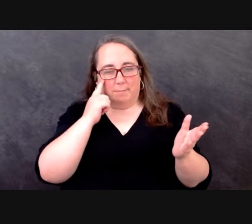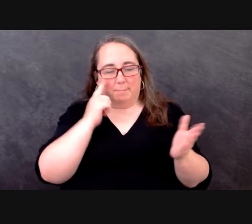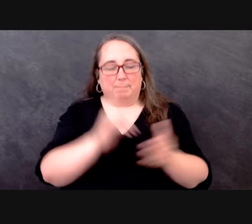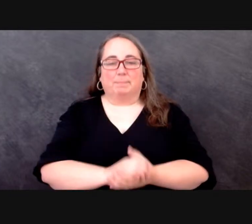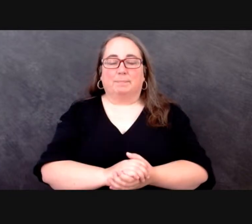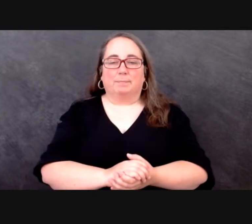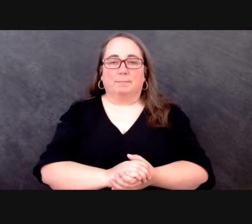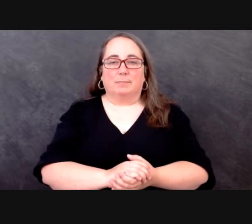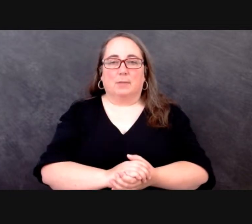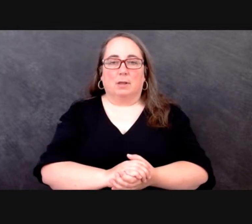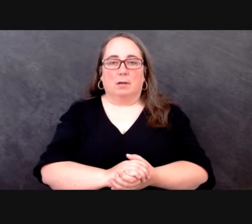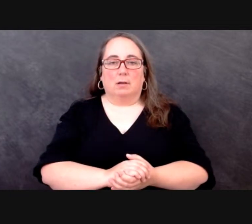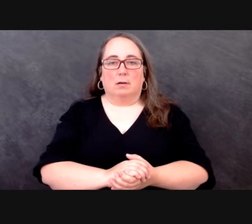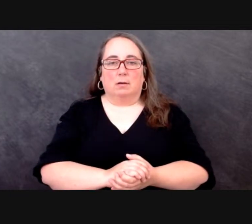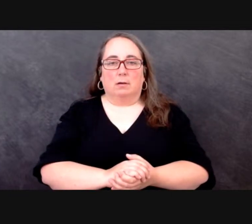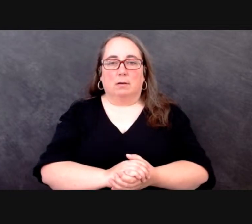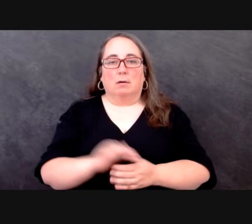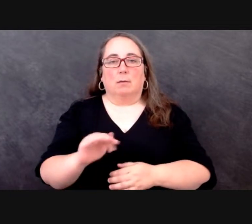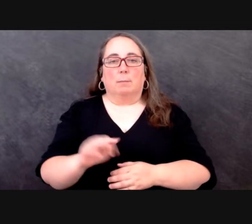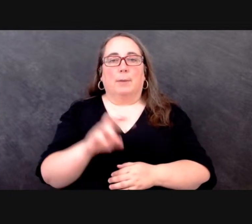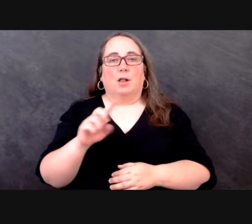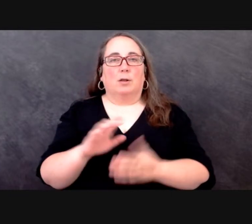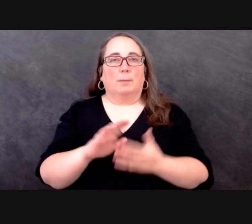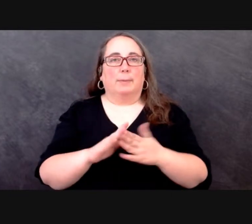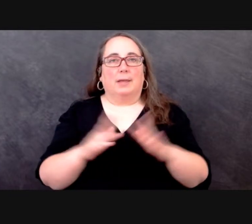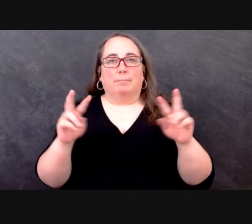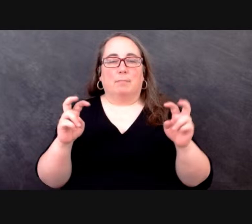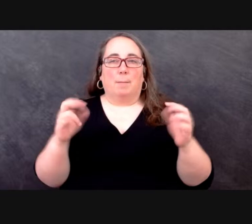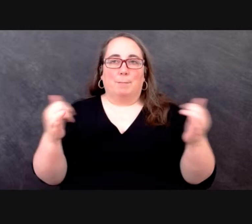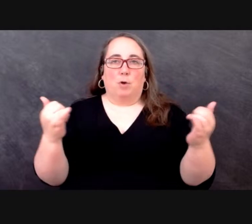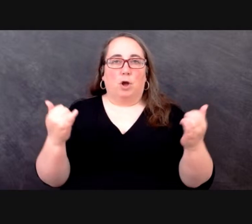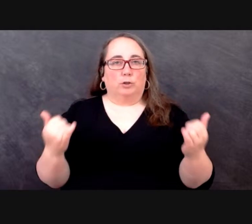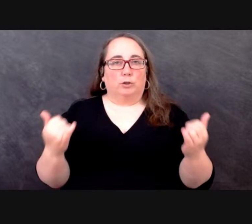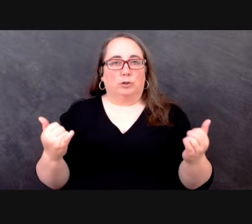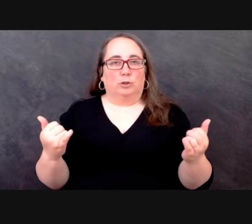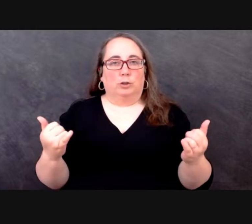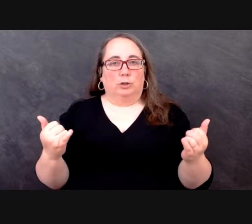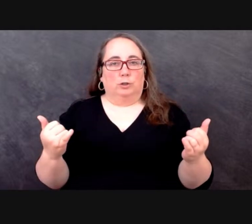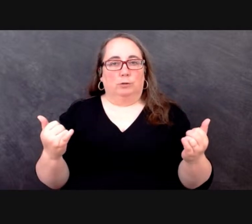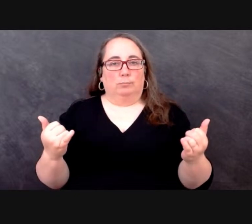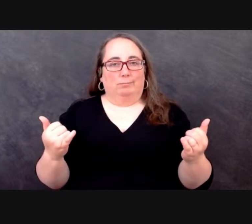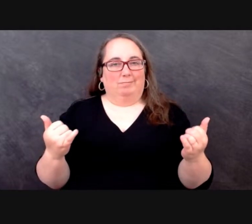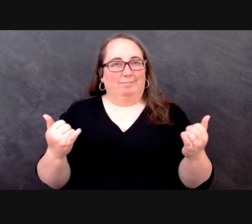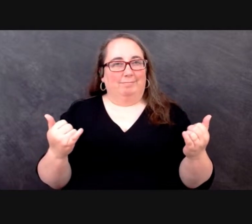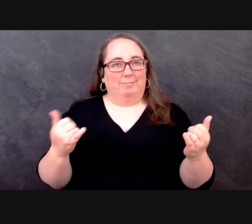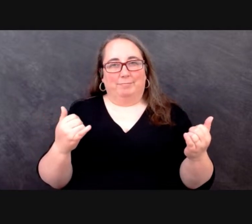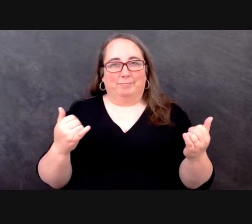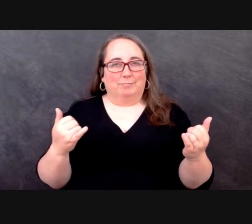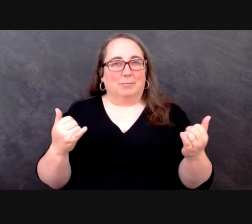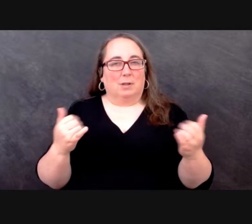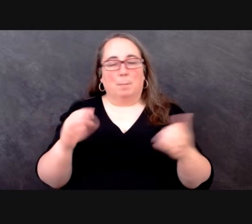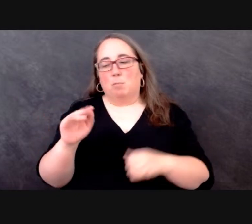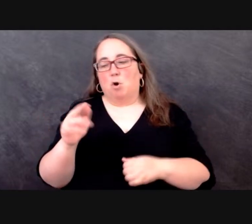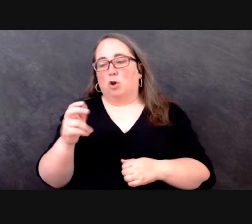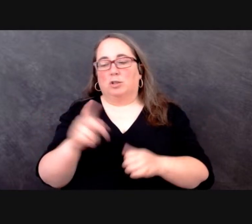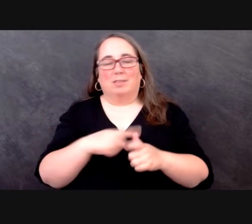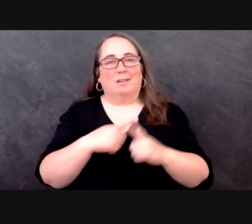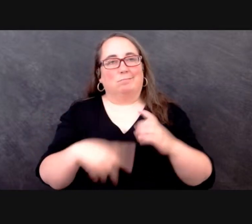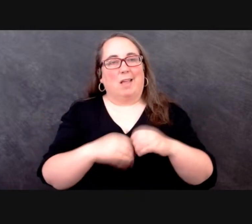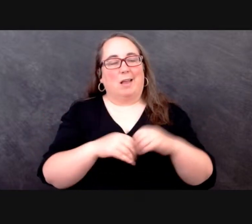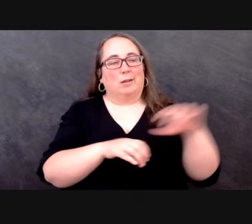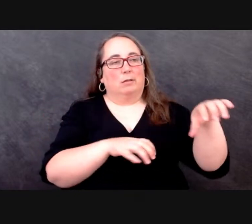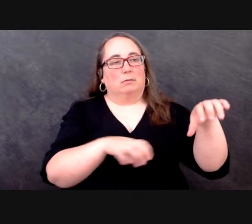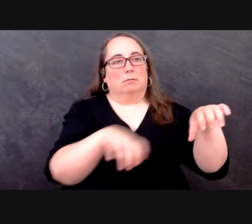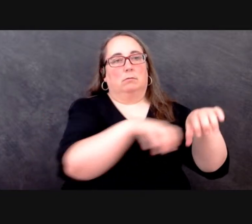As Maryland grew into a quote-unquote modern, annex was added in the early 1900s, and it